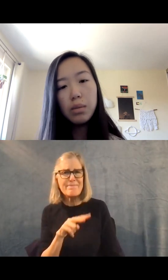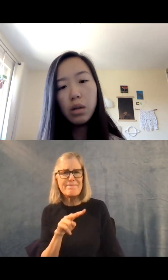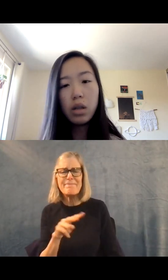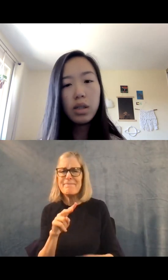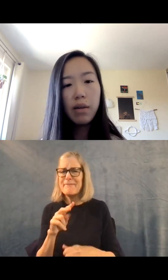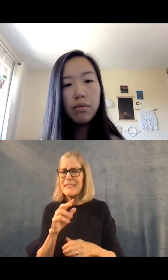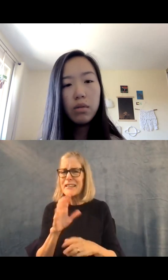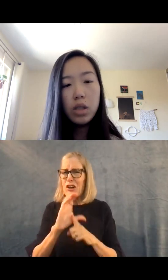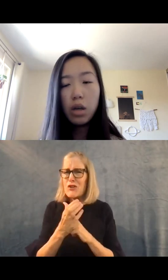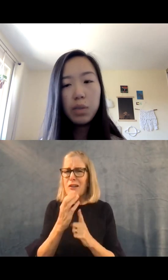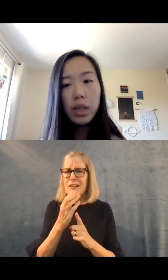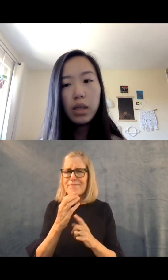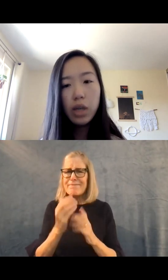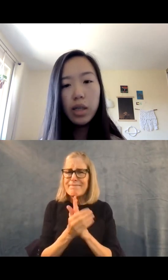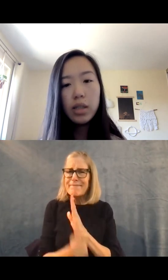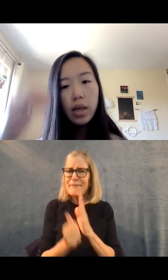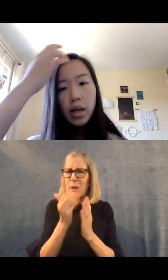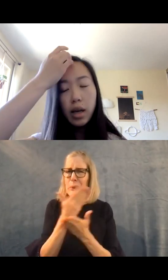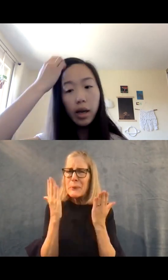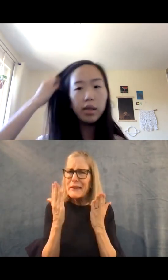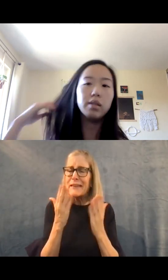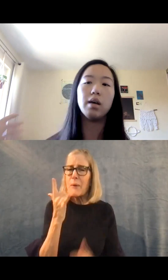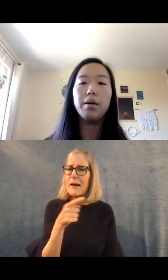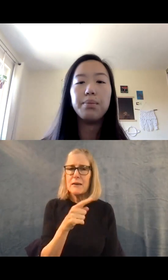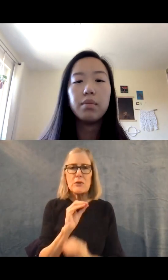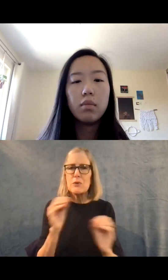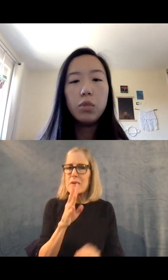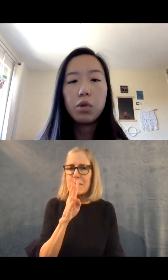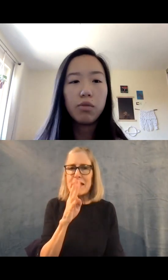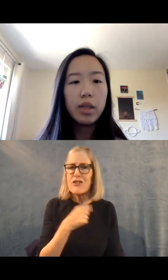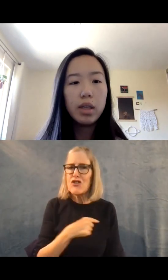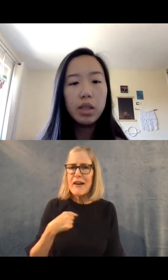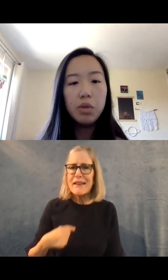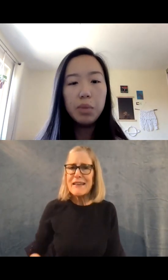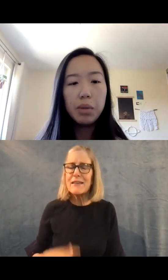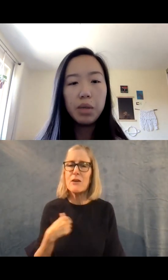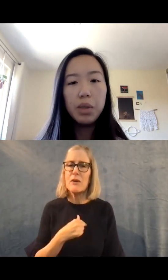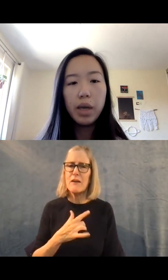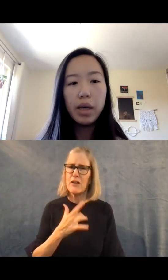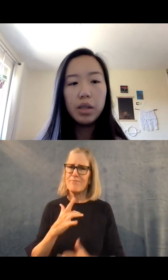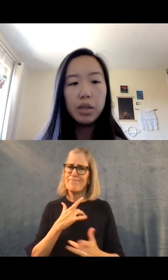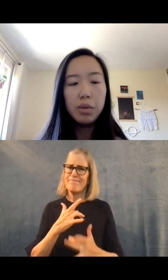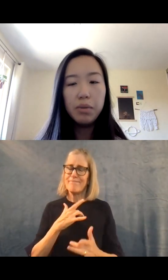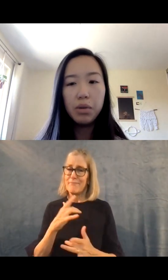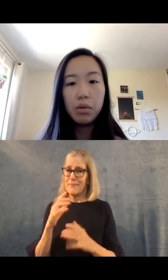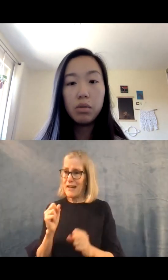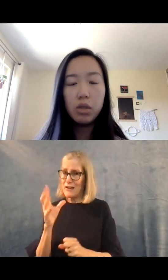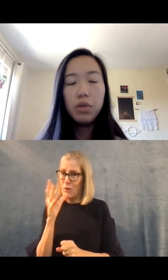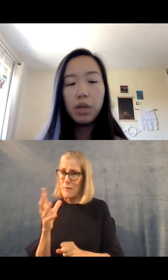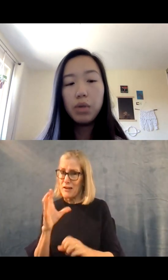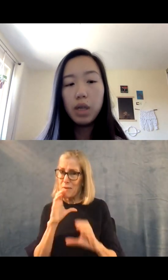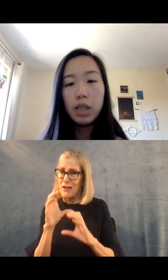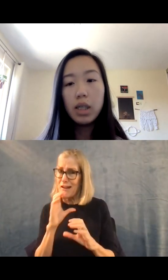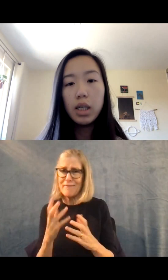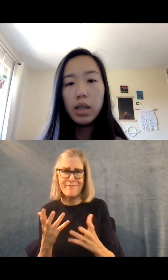where a lot of the staff did not speak Chinese, and we were afraid that she wouldn't be able to communicate, and she would